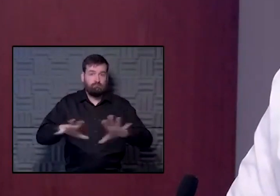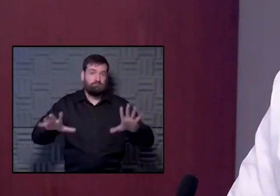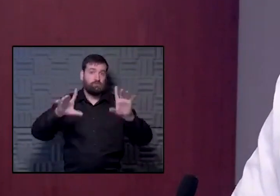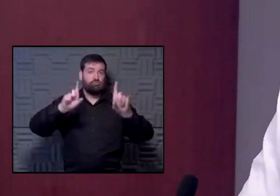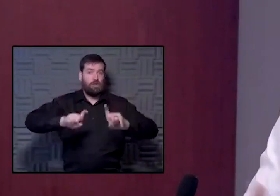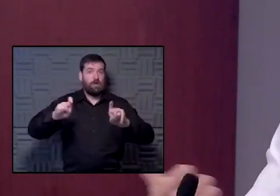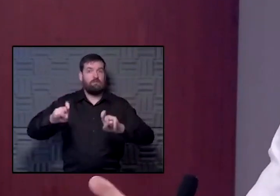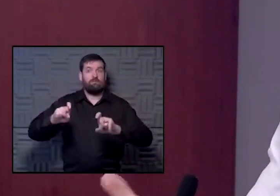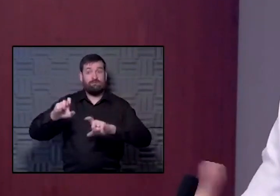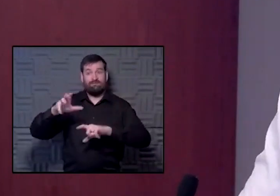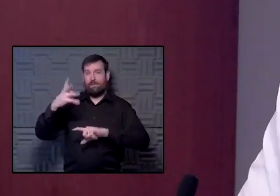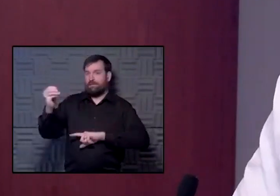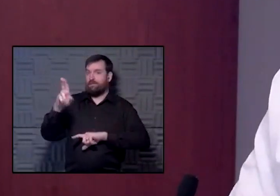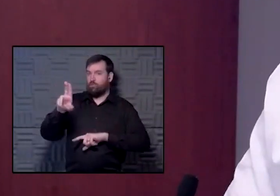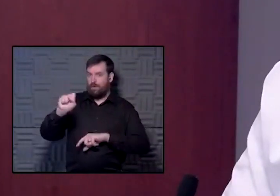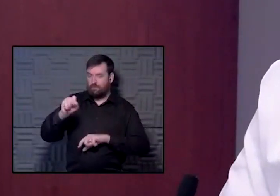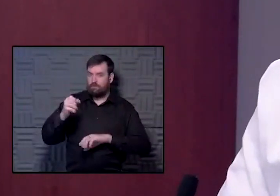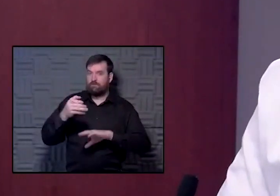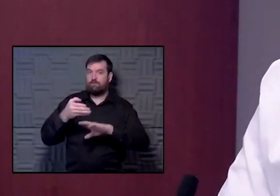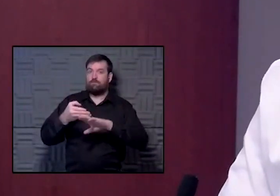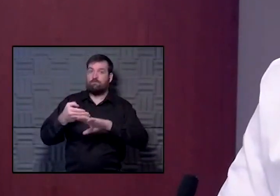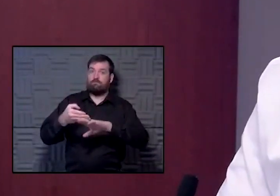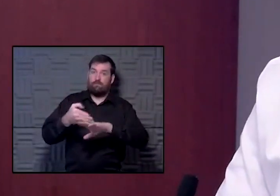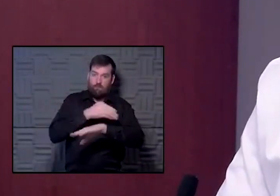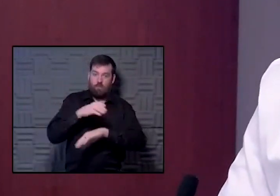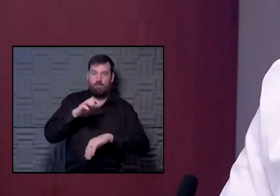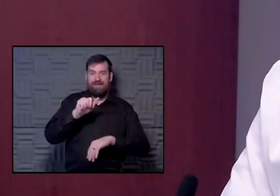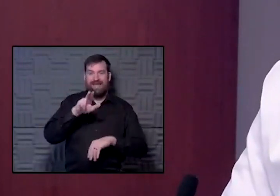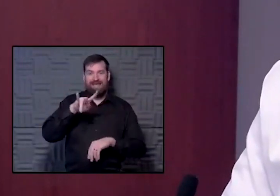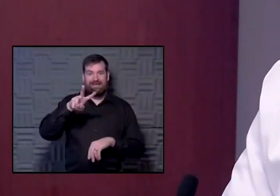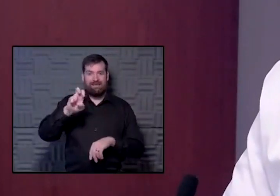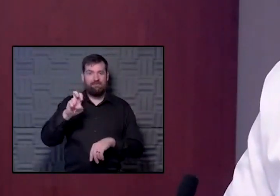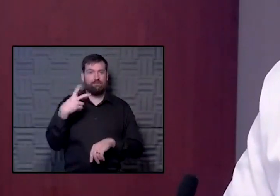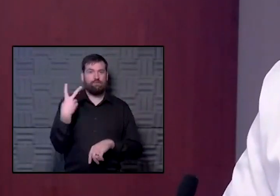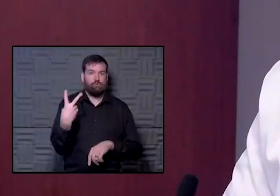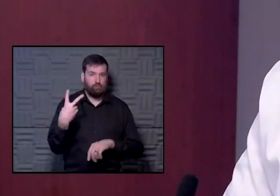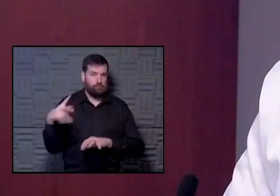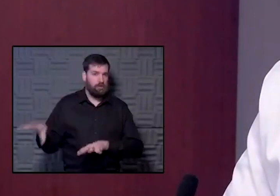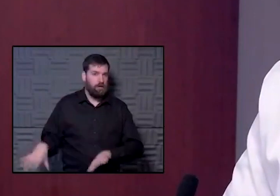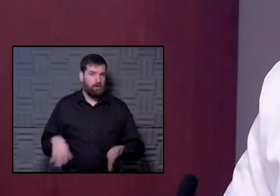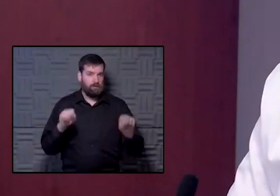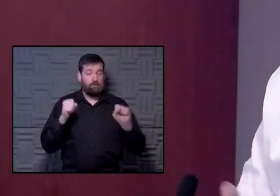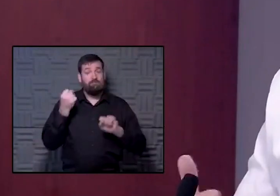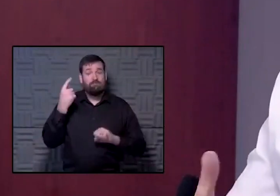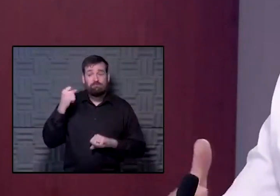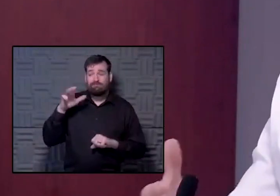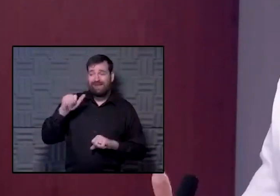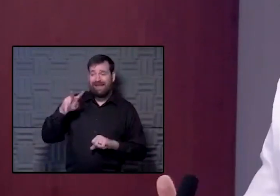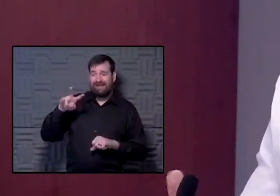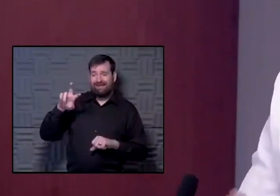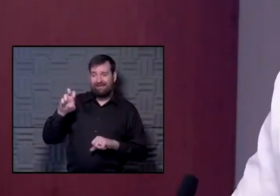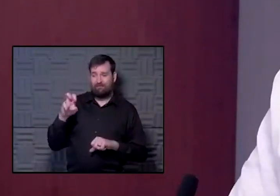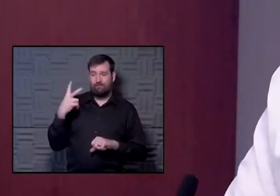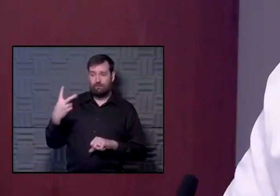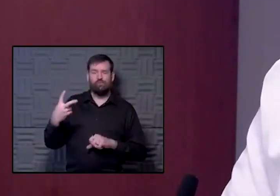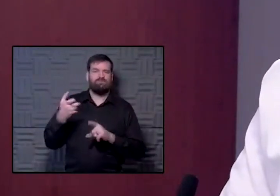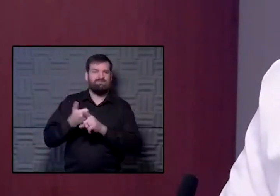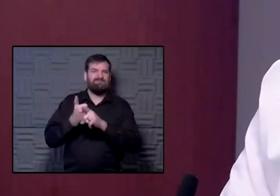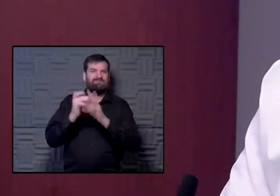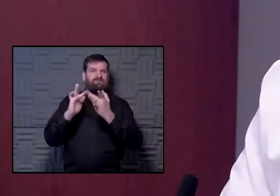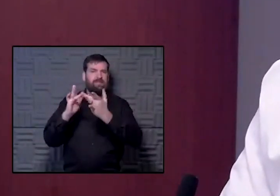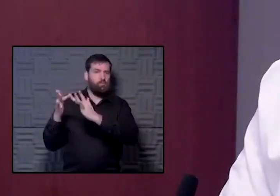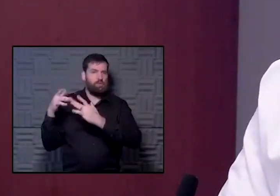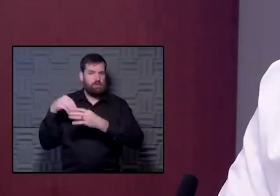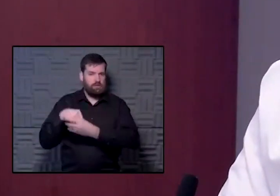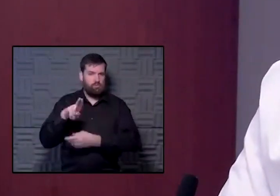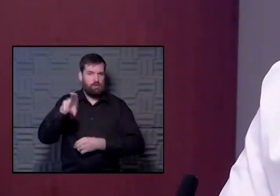U.S. before Active 2 adopted it. Active 2, the network within the U.S., is